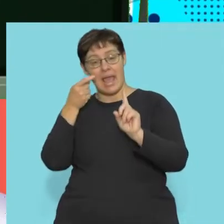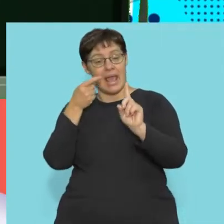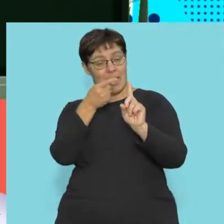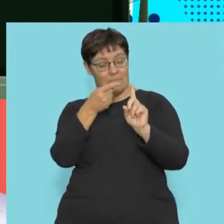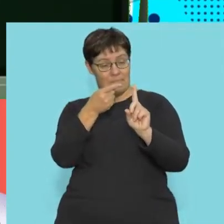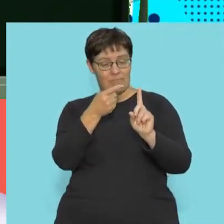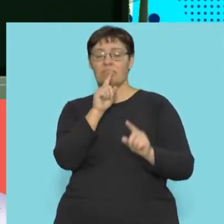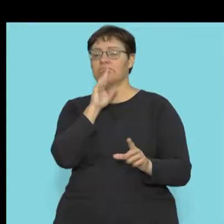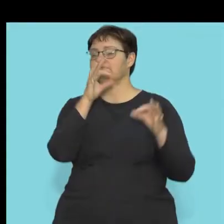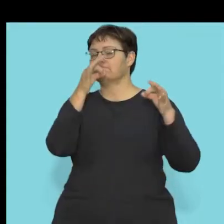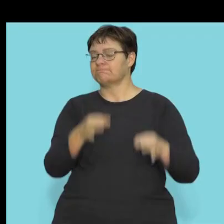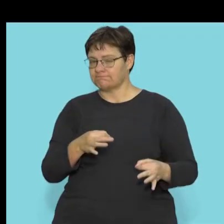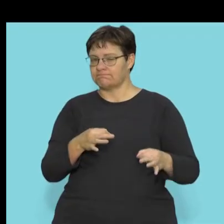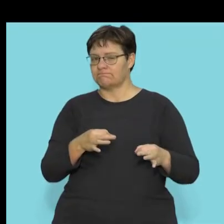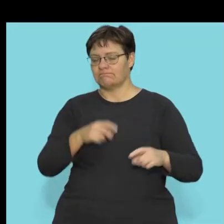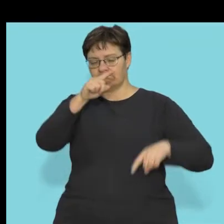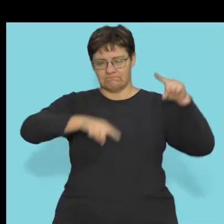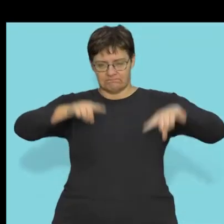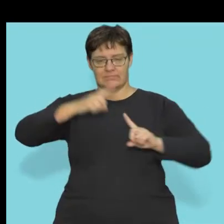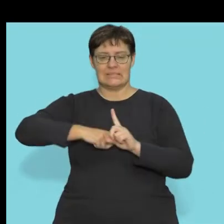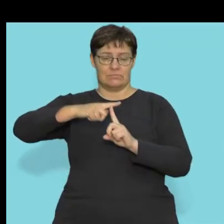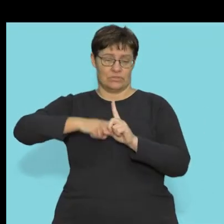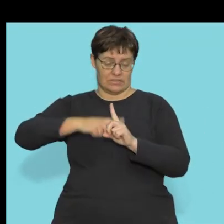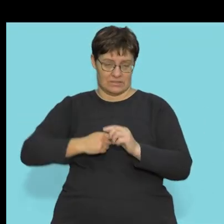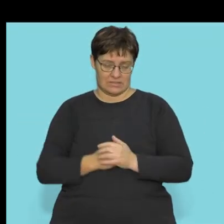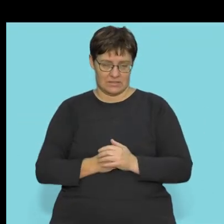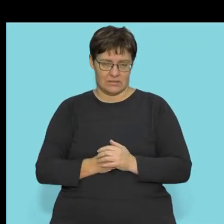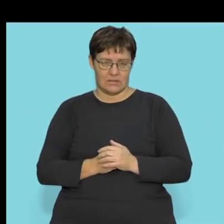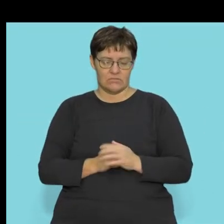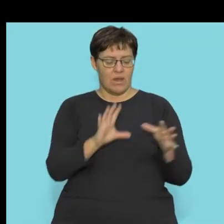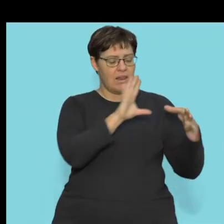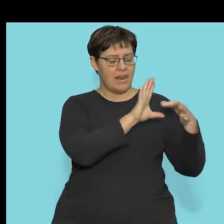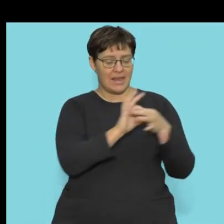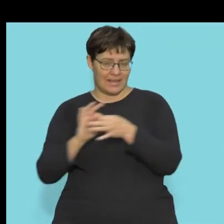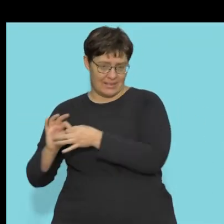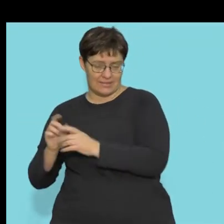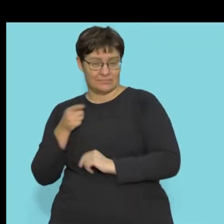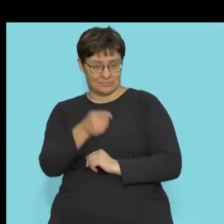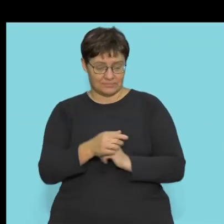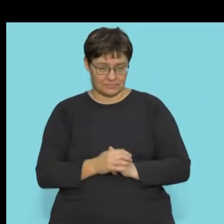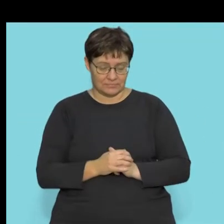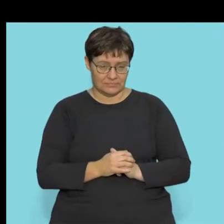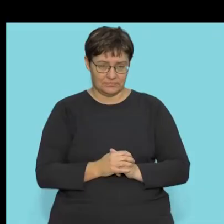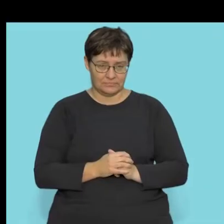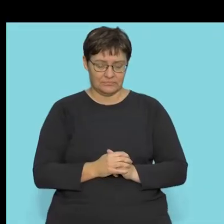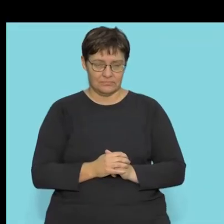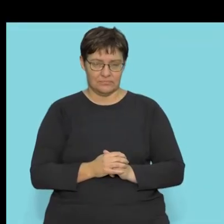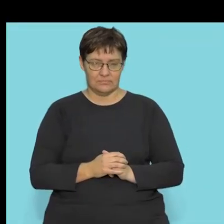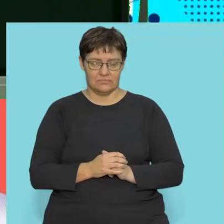experiment. The aim of the experiment was to determine the effect of different temperatures. So let's link our aim